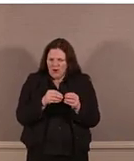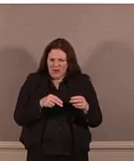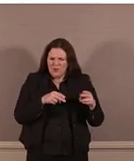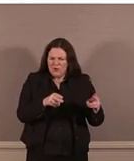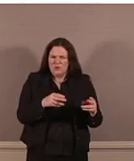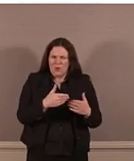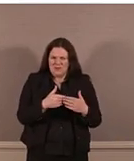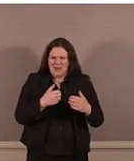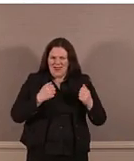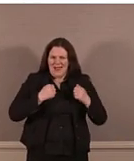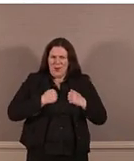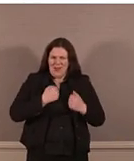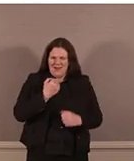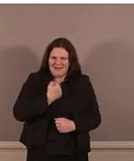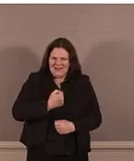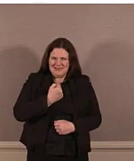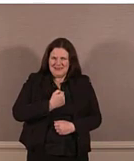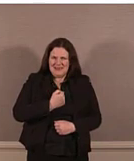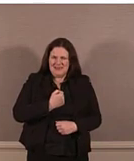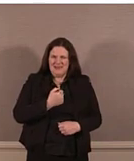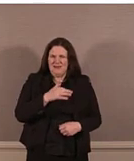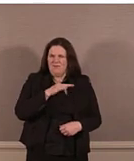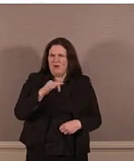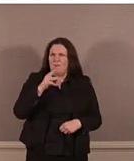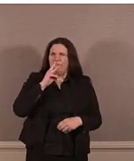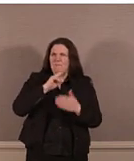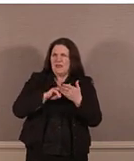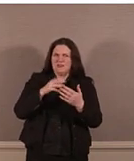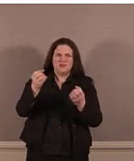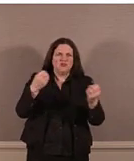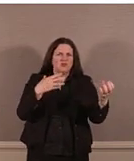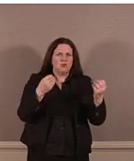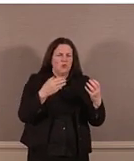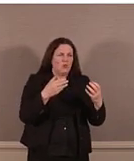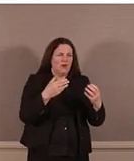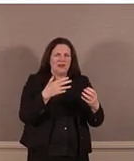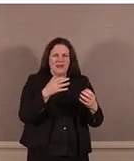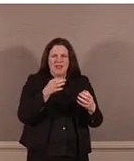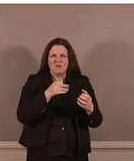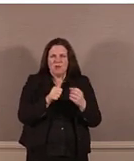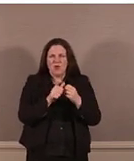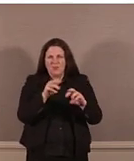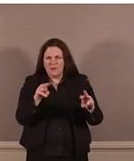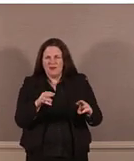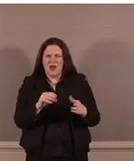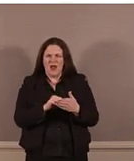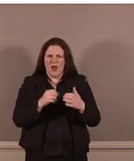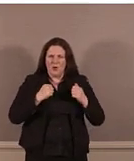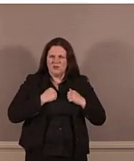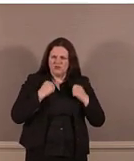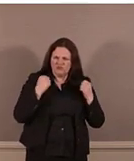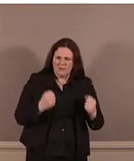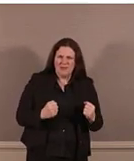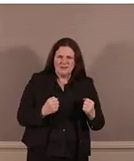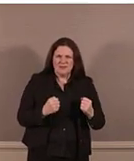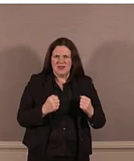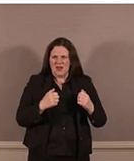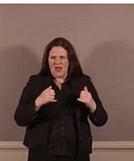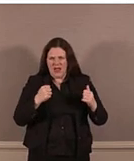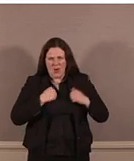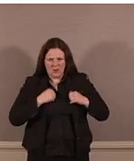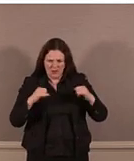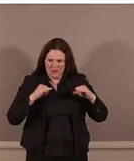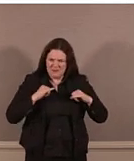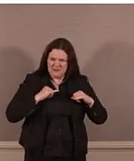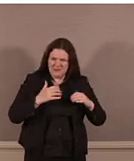sense of identity comes from messaging from what we receive from others. Messages about our strengths, our competencies as life learners, and